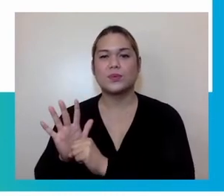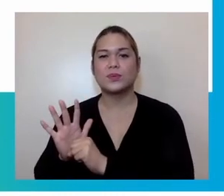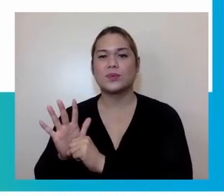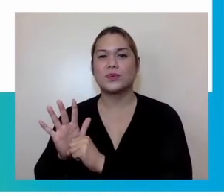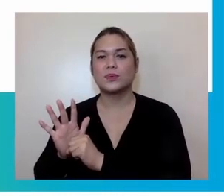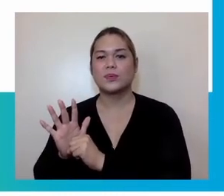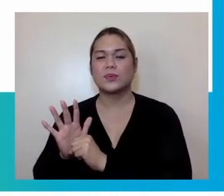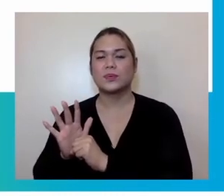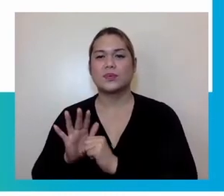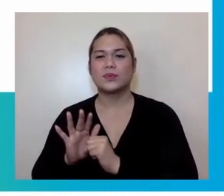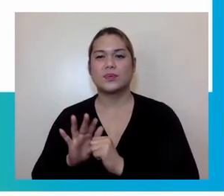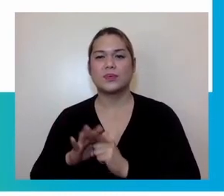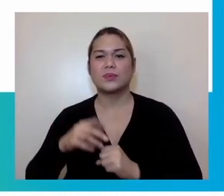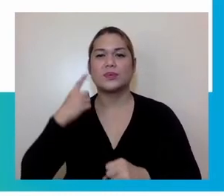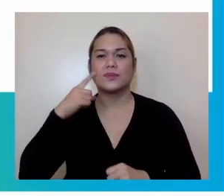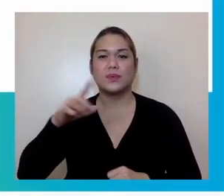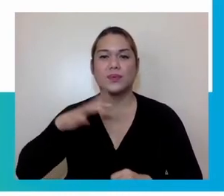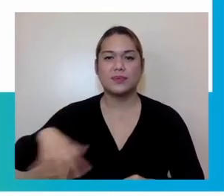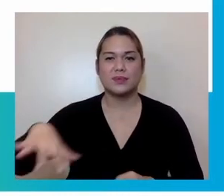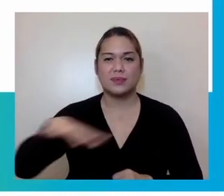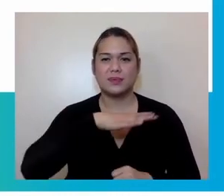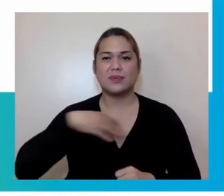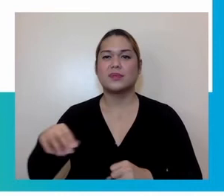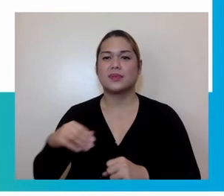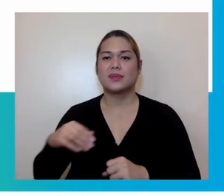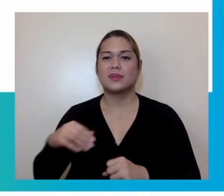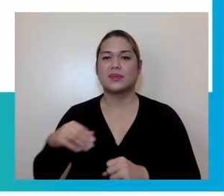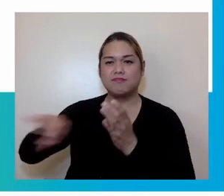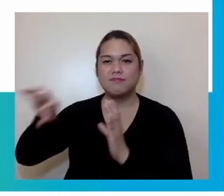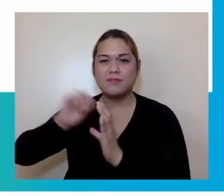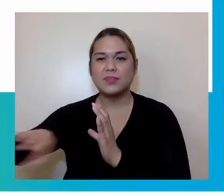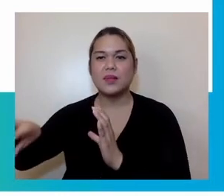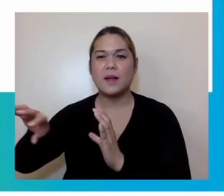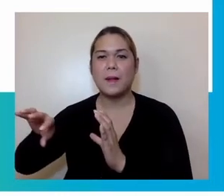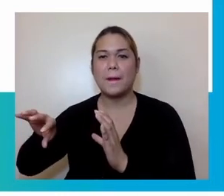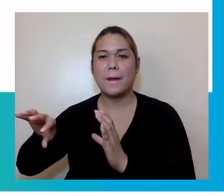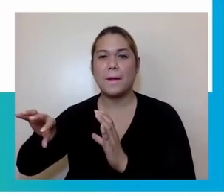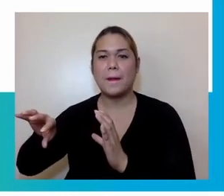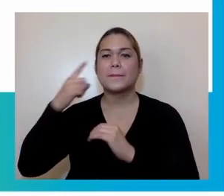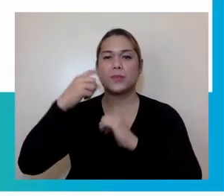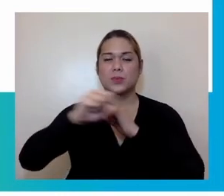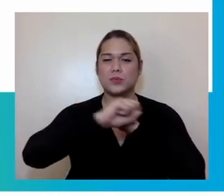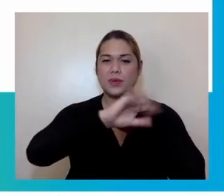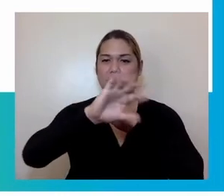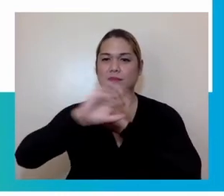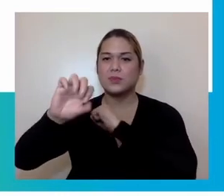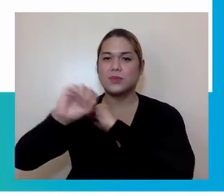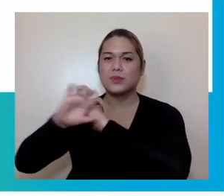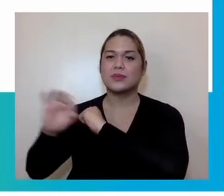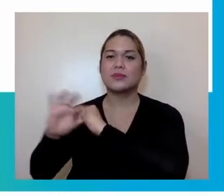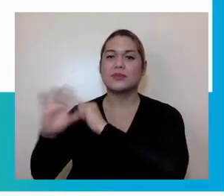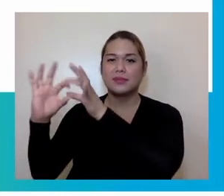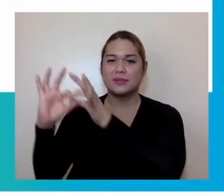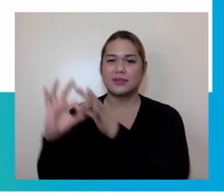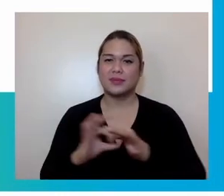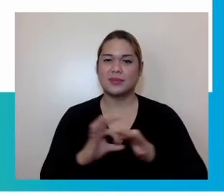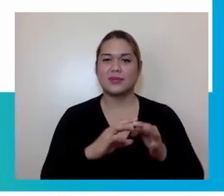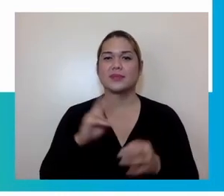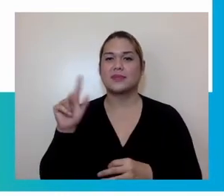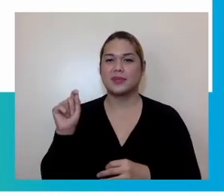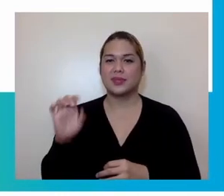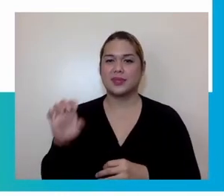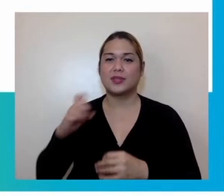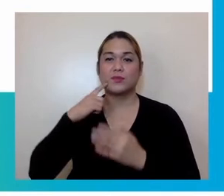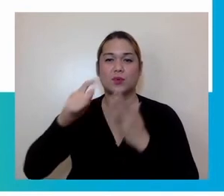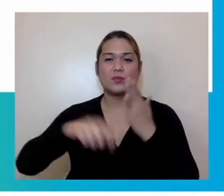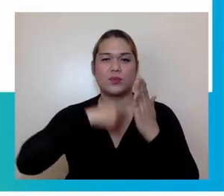and communities affected by WTE projects of the bank, we call on ADB to divest immediately